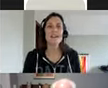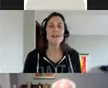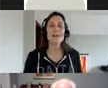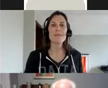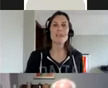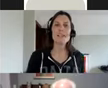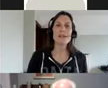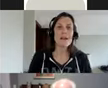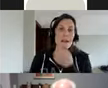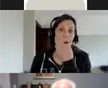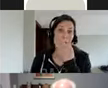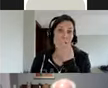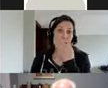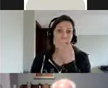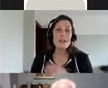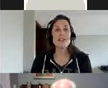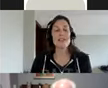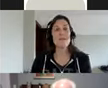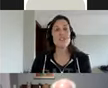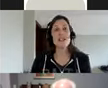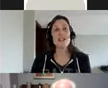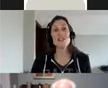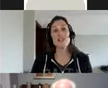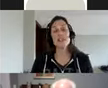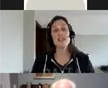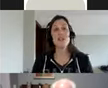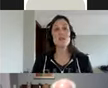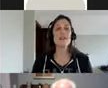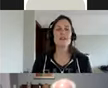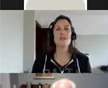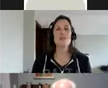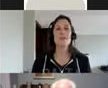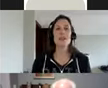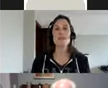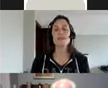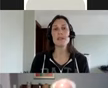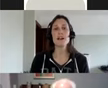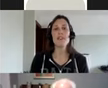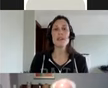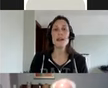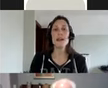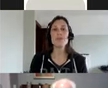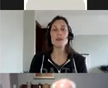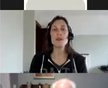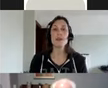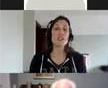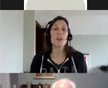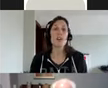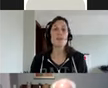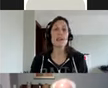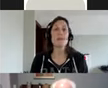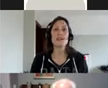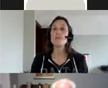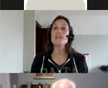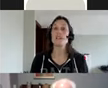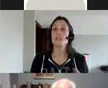for an academic publication. So if you're interested in some of the challenges on this, including if you want to be able to calculate out, because you want to